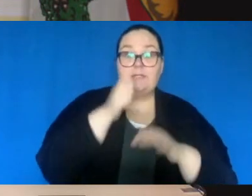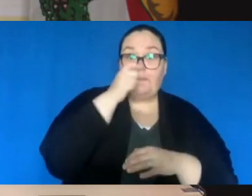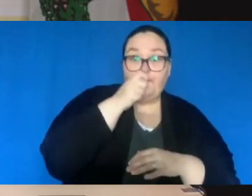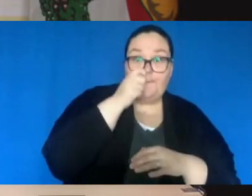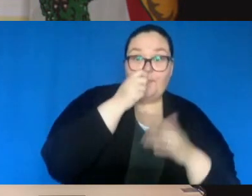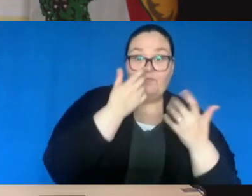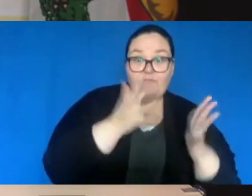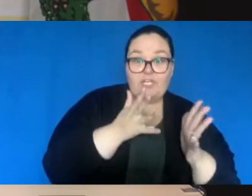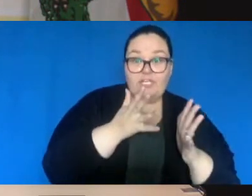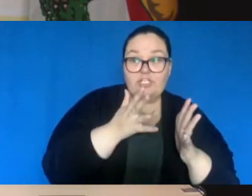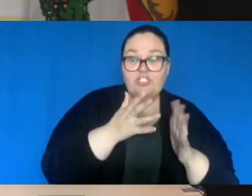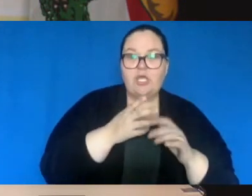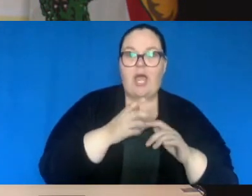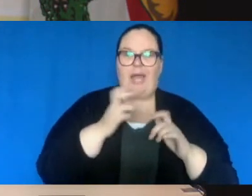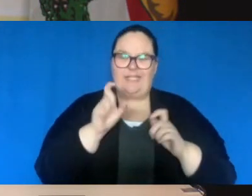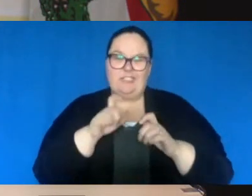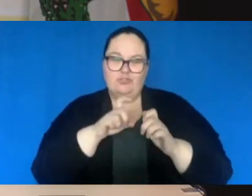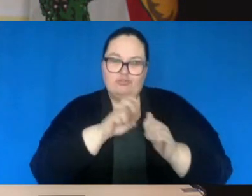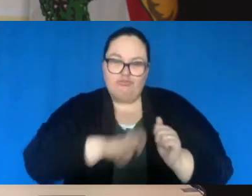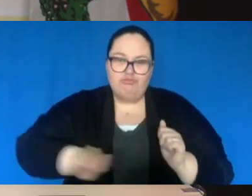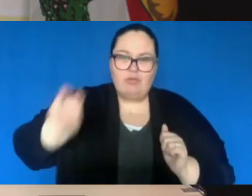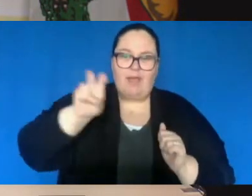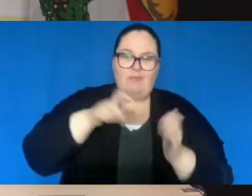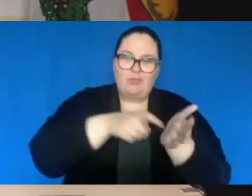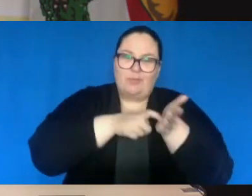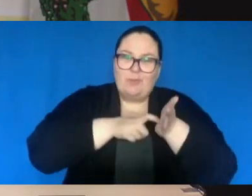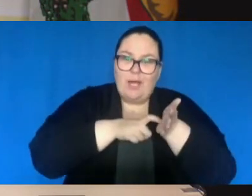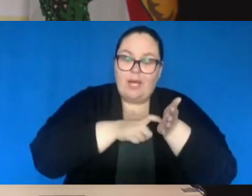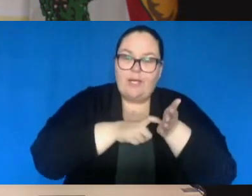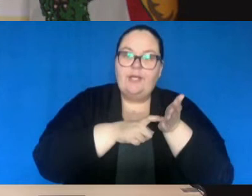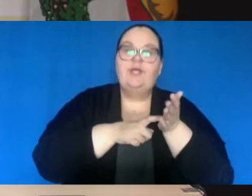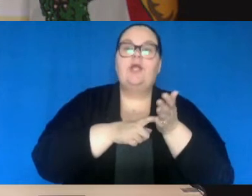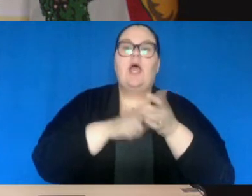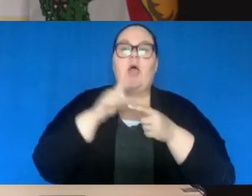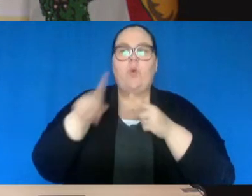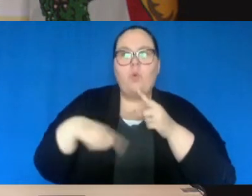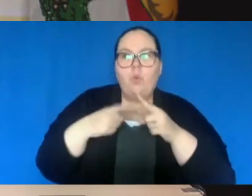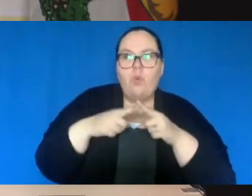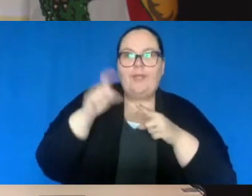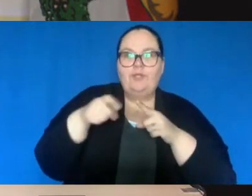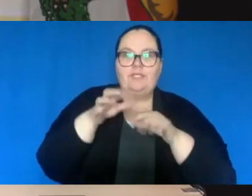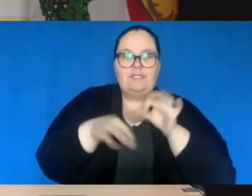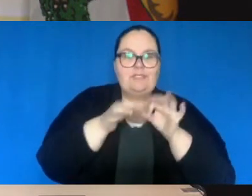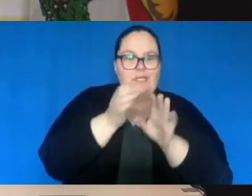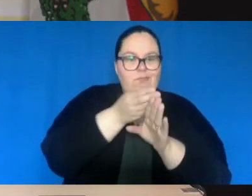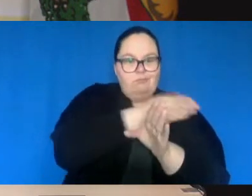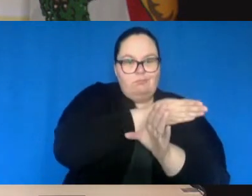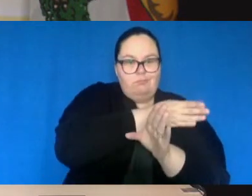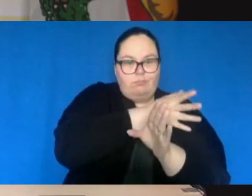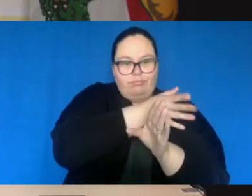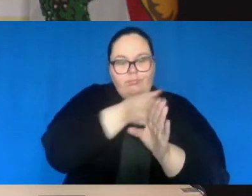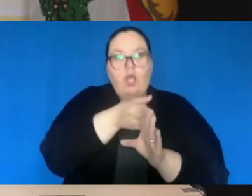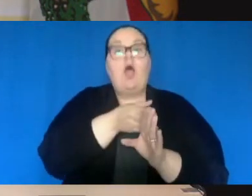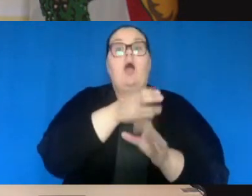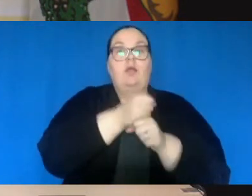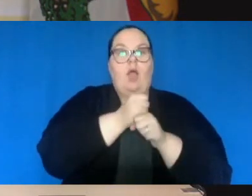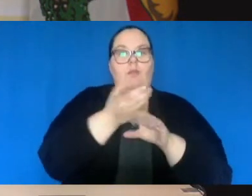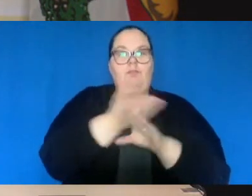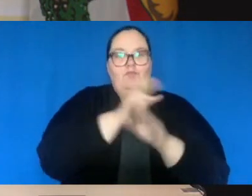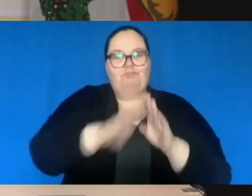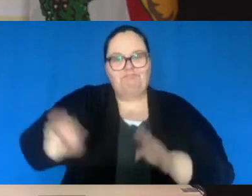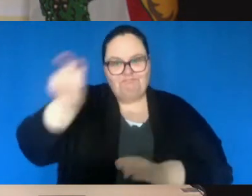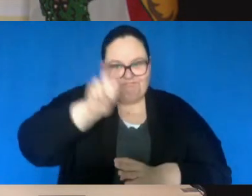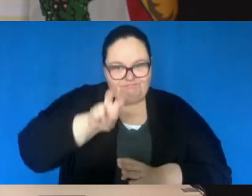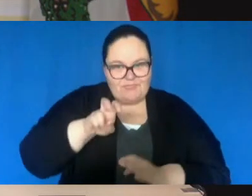reasons. There is guidance available on the website about the timing and to plan your test in order to receive your results before you